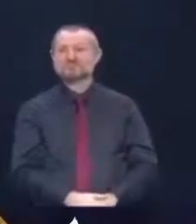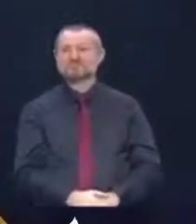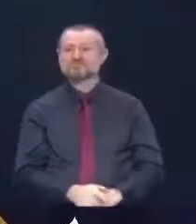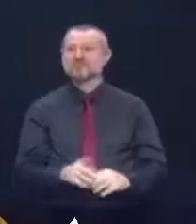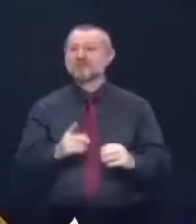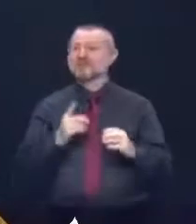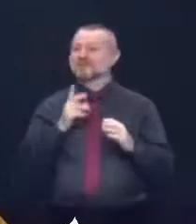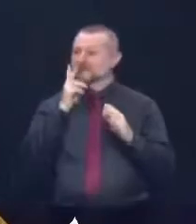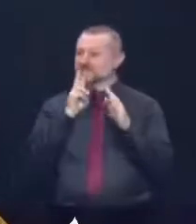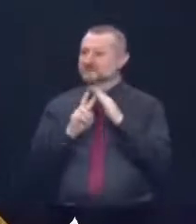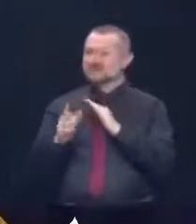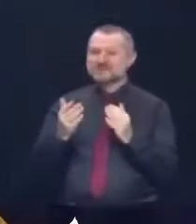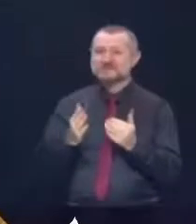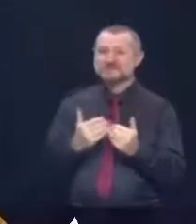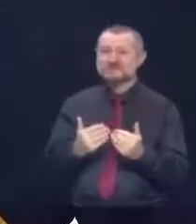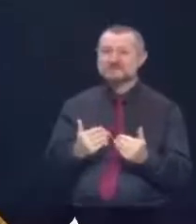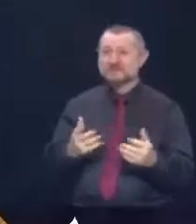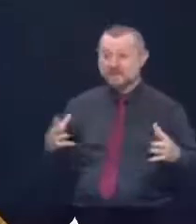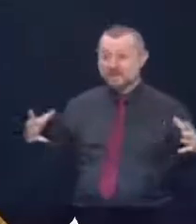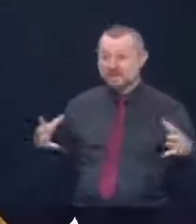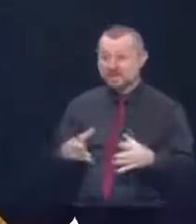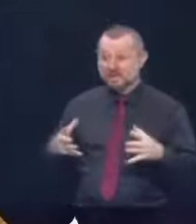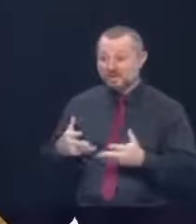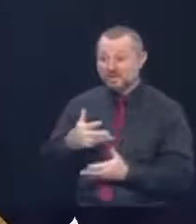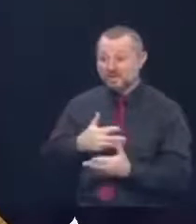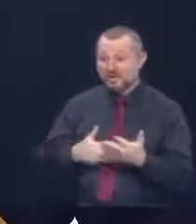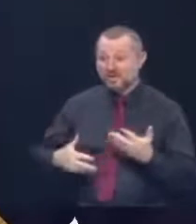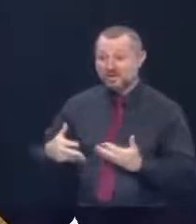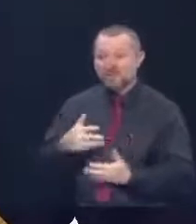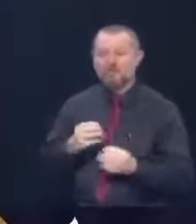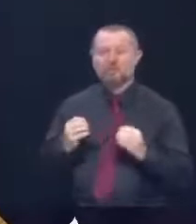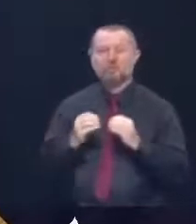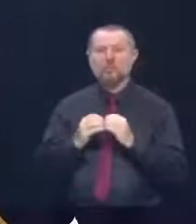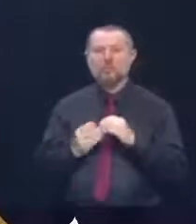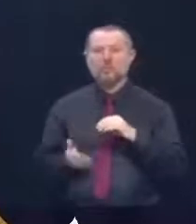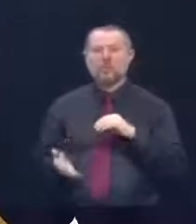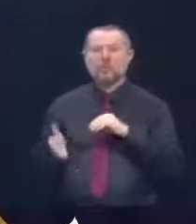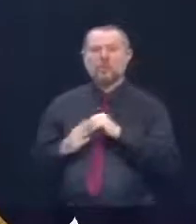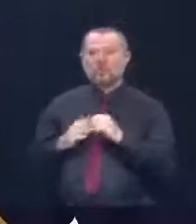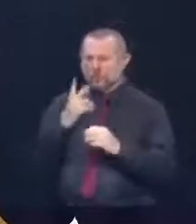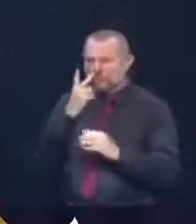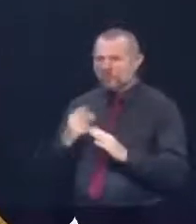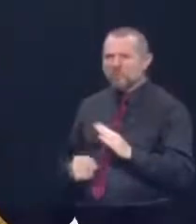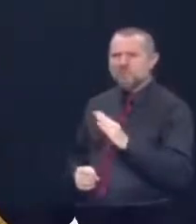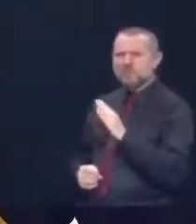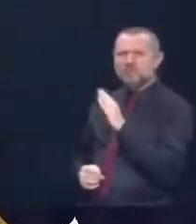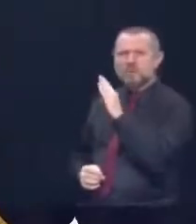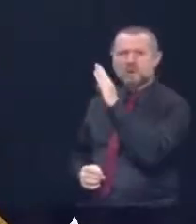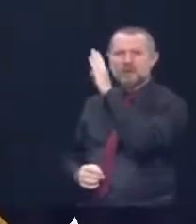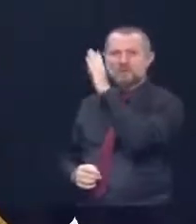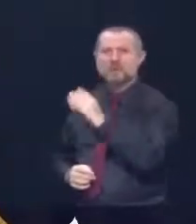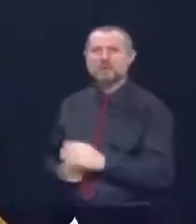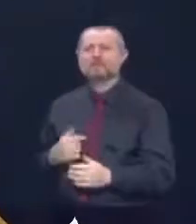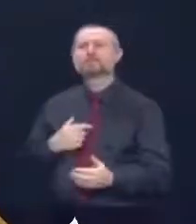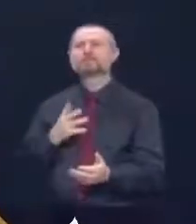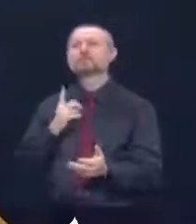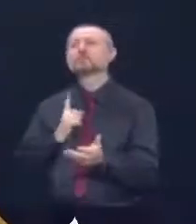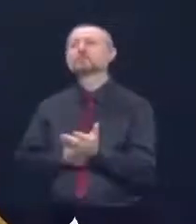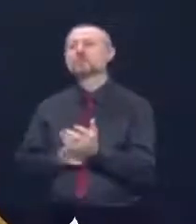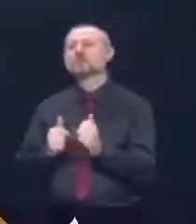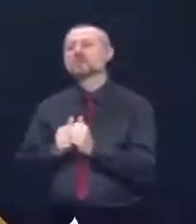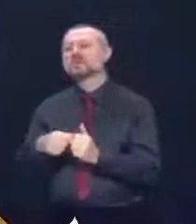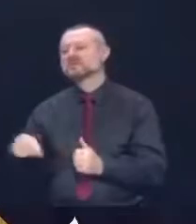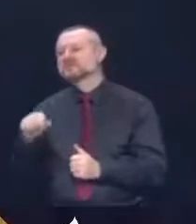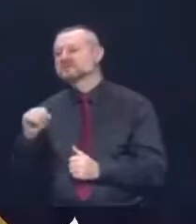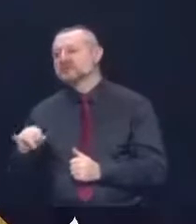increase social activity, then you're going to see the number go further up. I said to one person, I had a conversation with somebody on Staten Island, who said, I'm